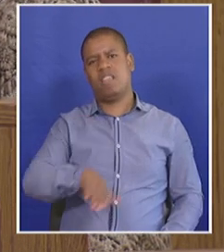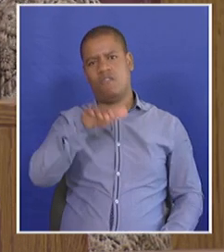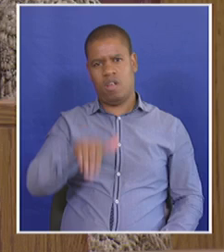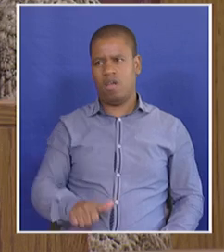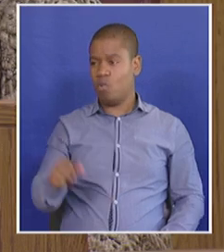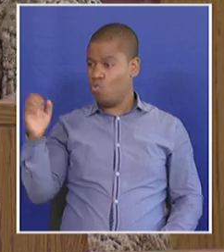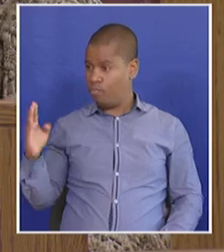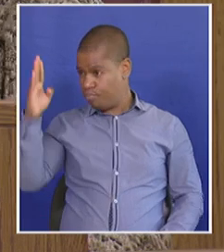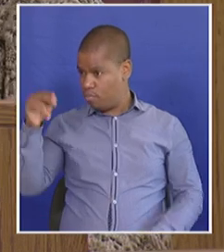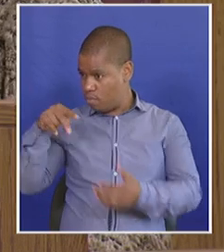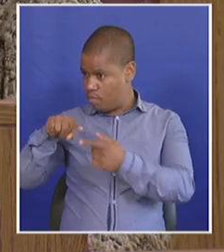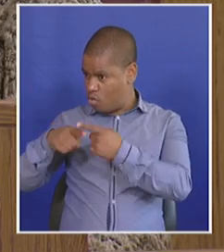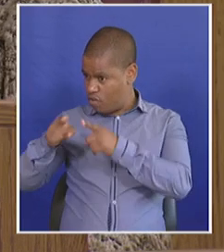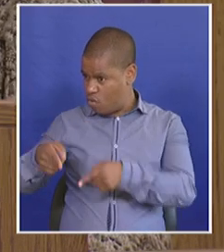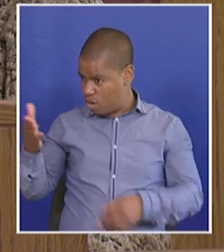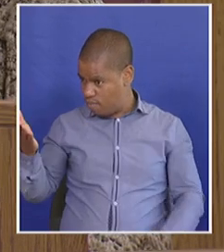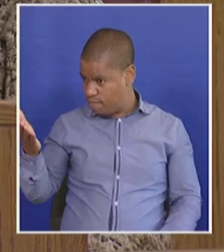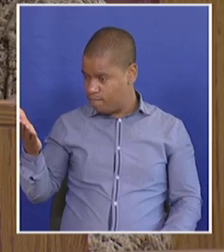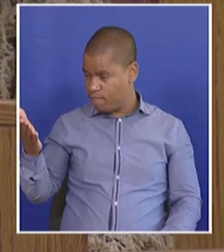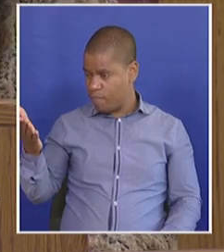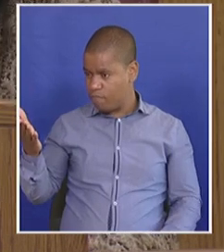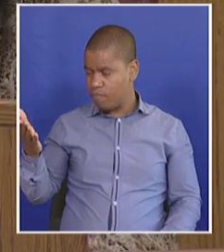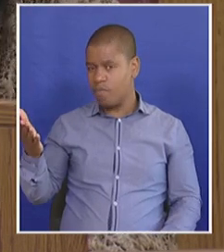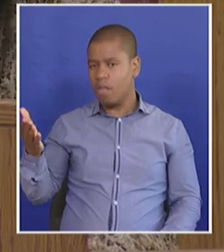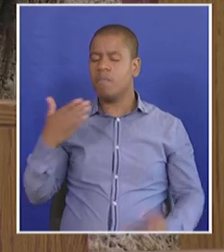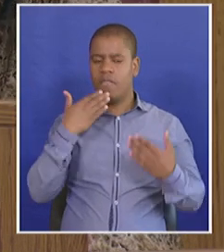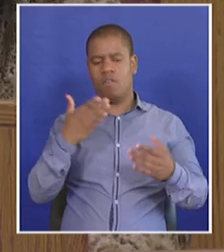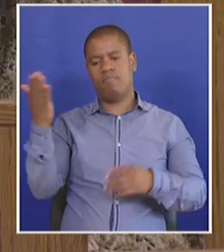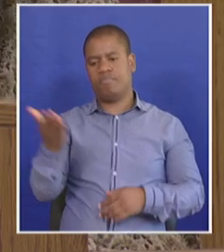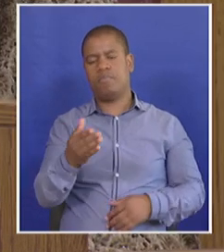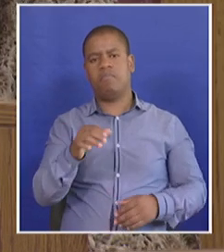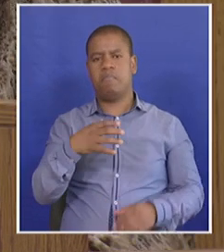order? Thank you very much, Minister.